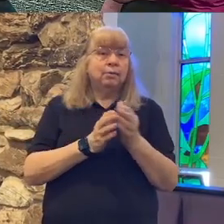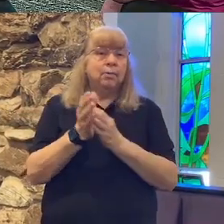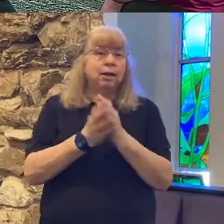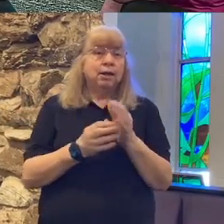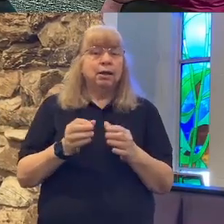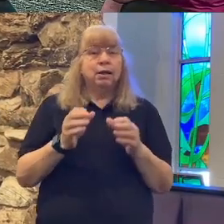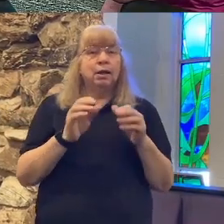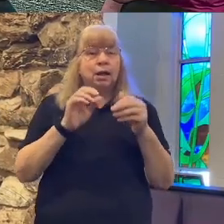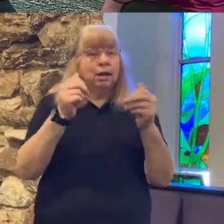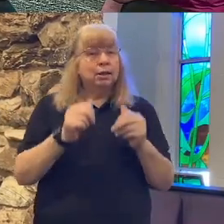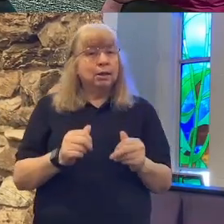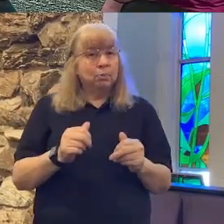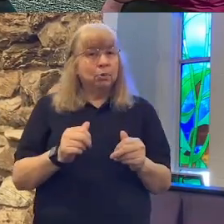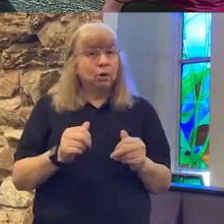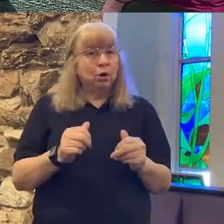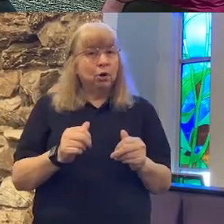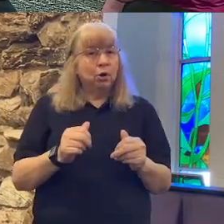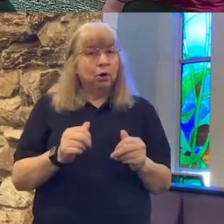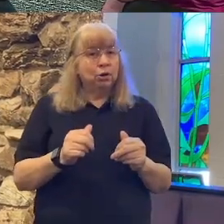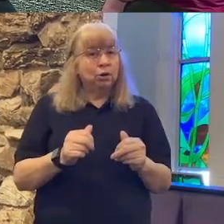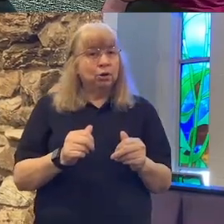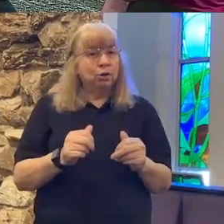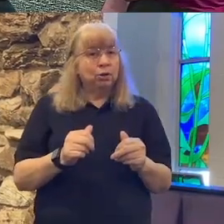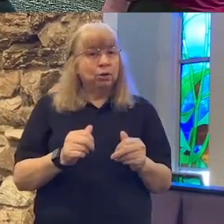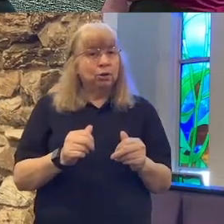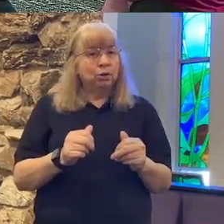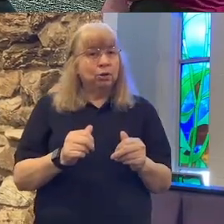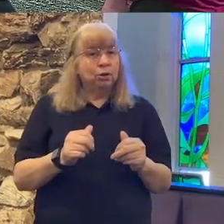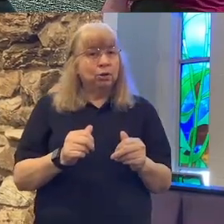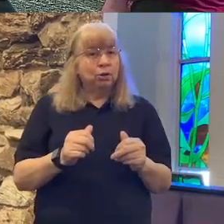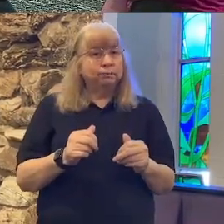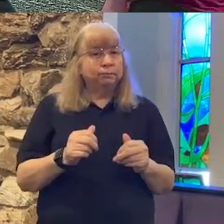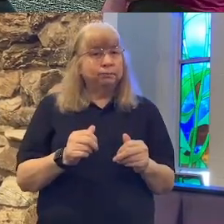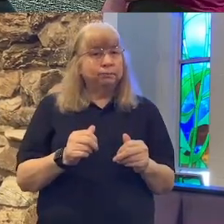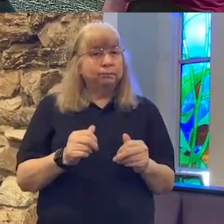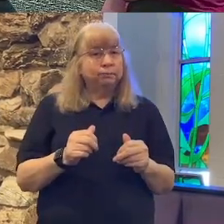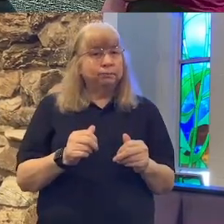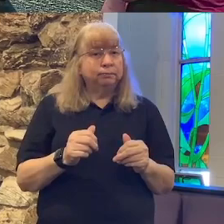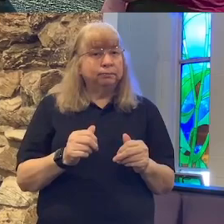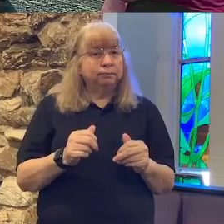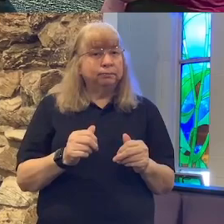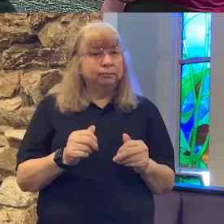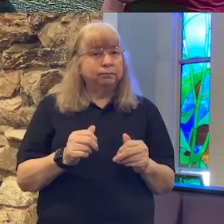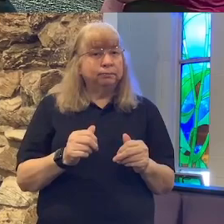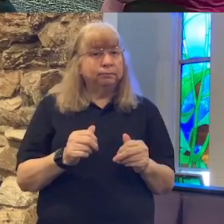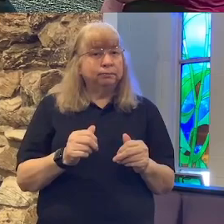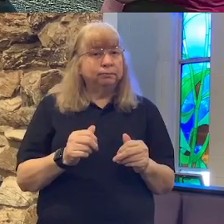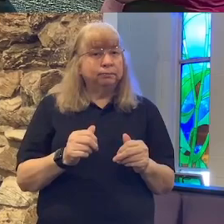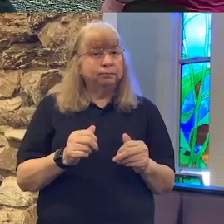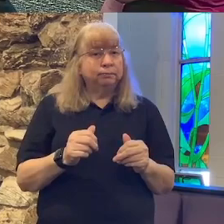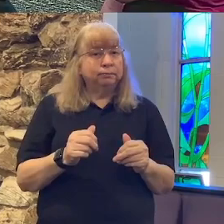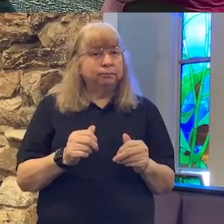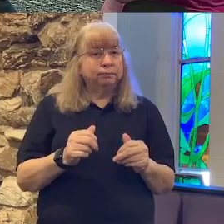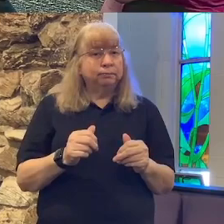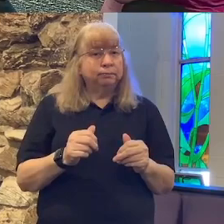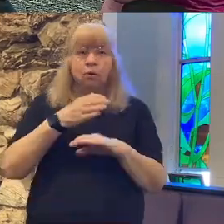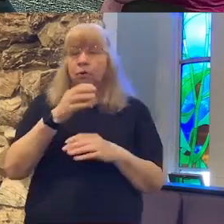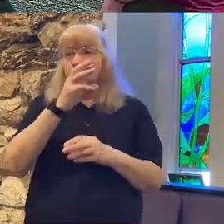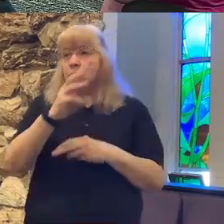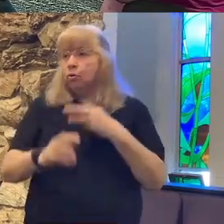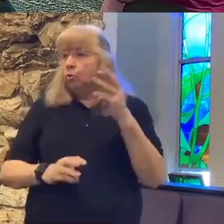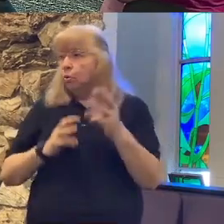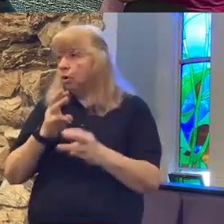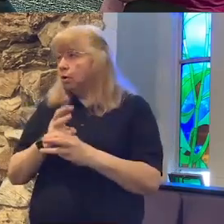symbol, right? When you see this sign, and you can see this sign literally all over the world. So, are you going to